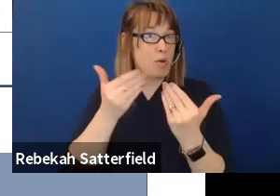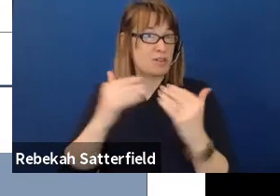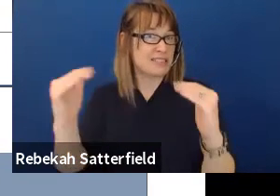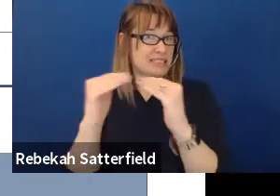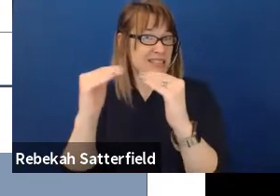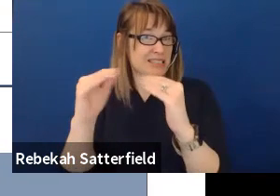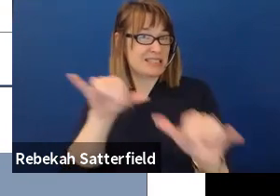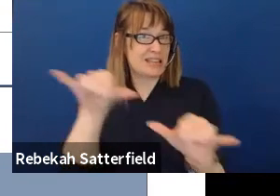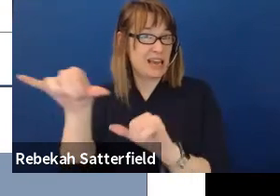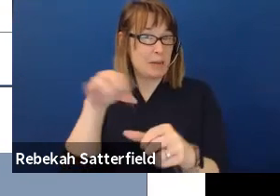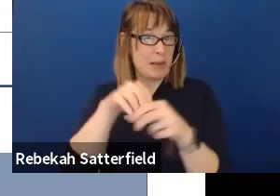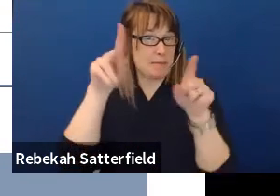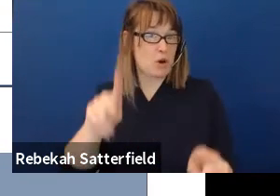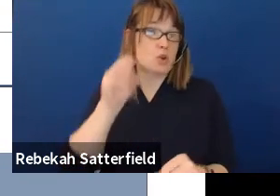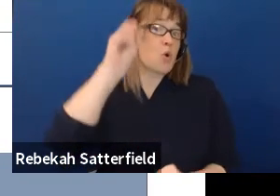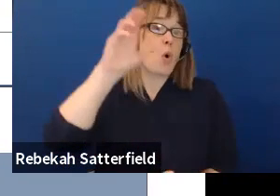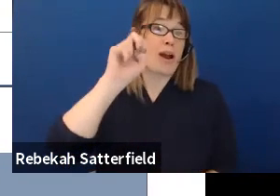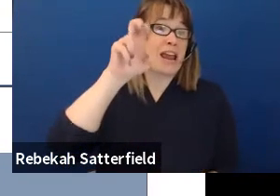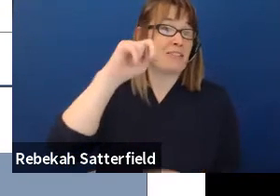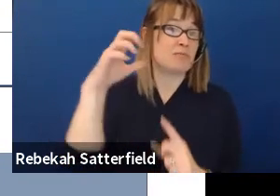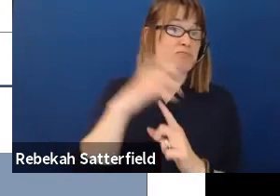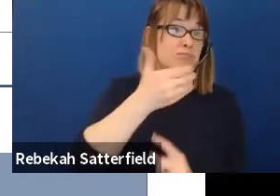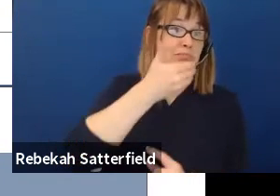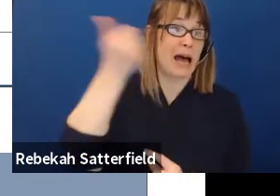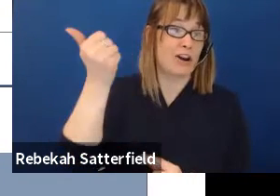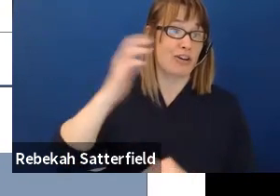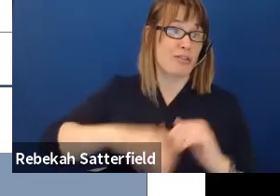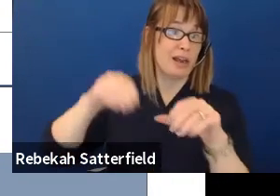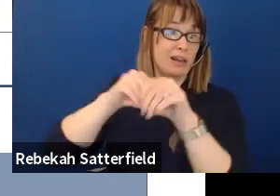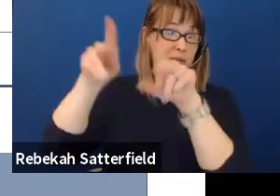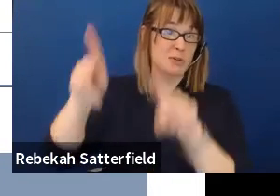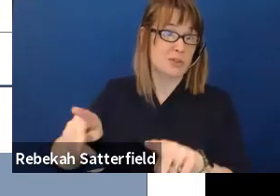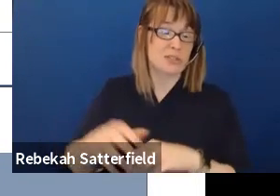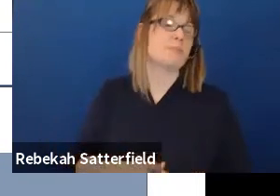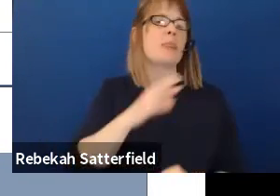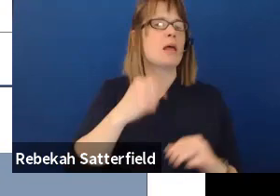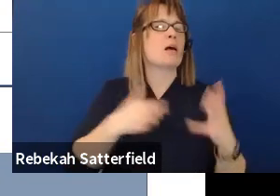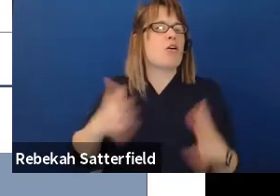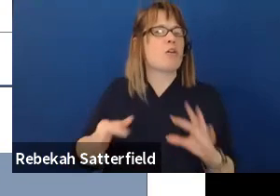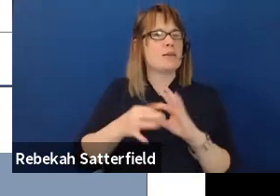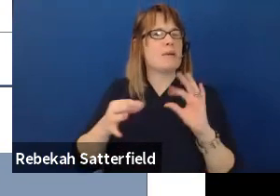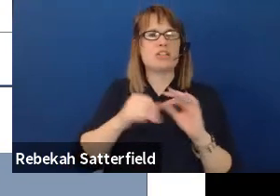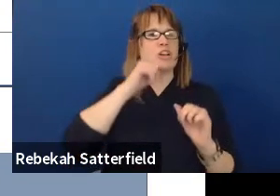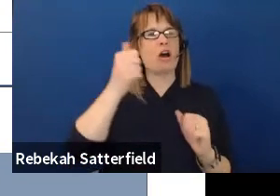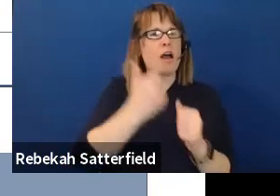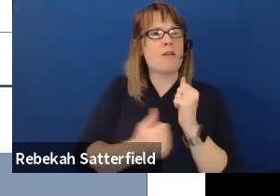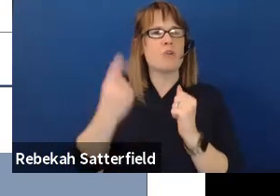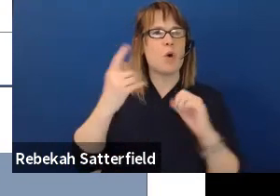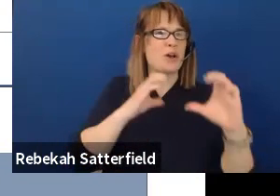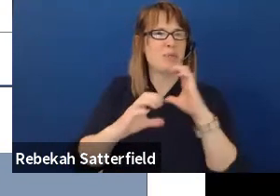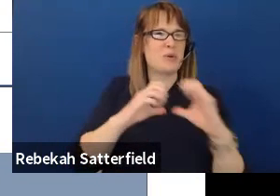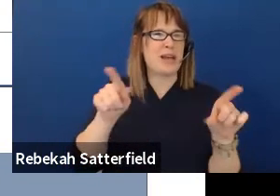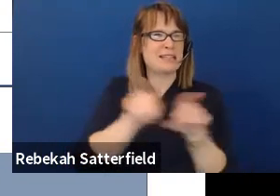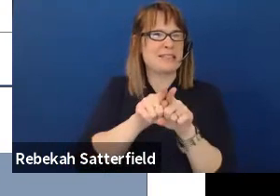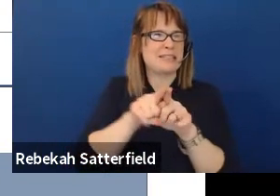strive for. And as I mentioned earlier, not every single person communicates the same way. So,